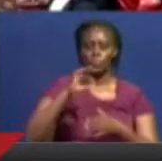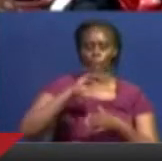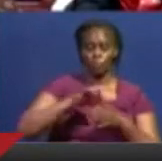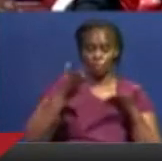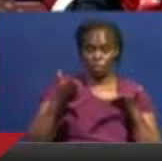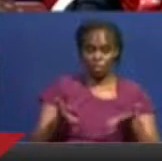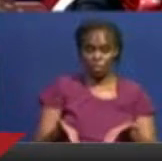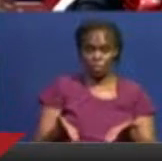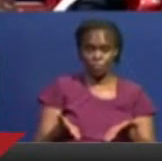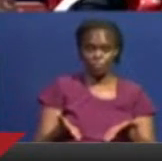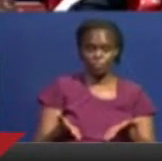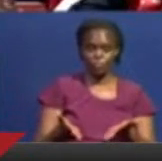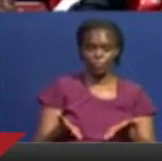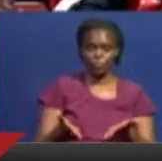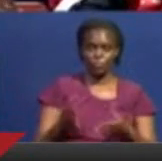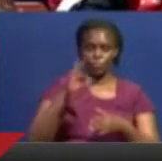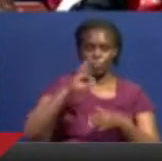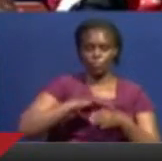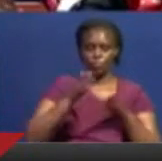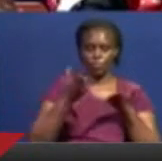Vote now.